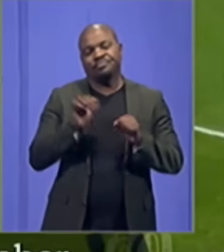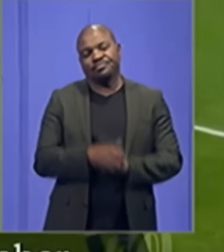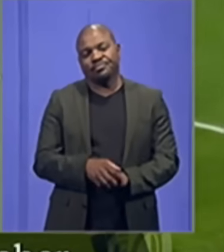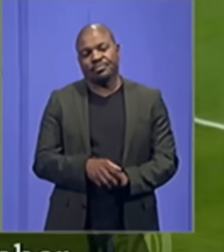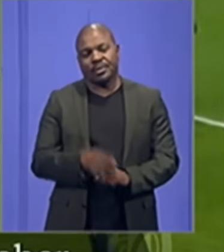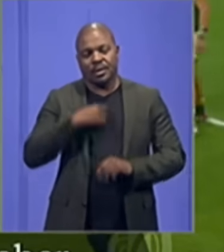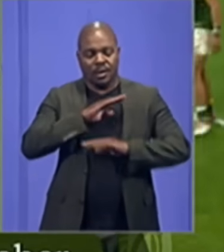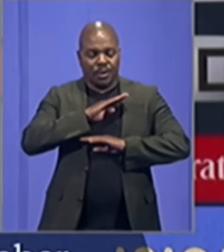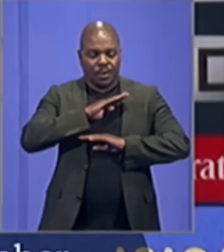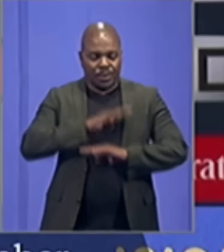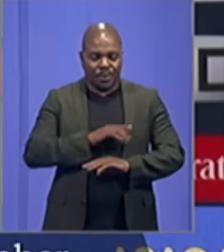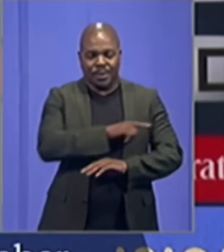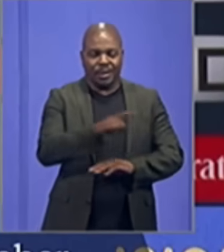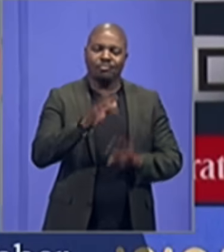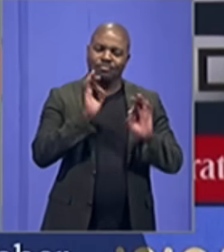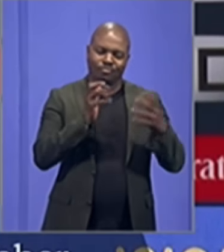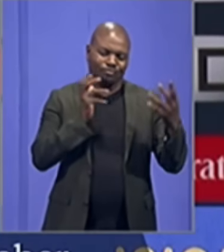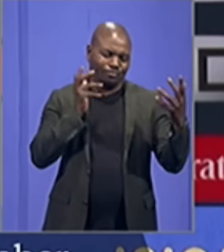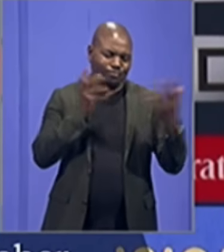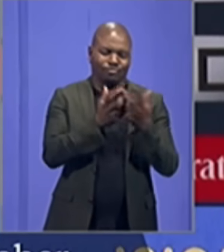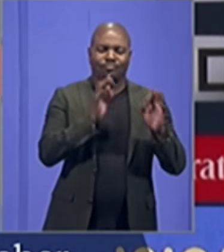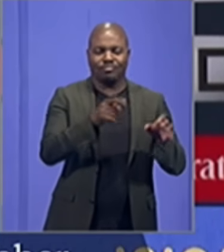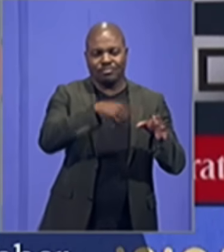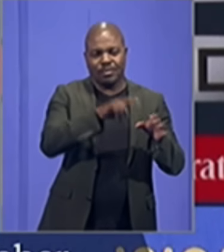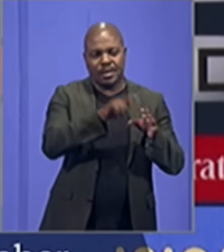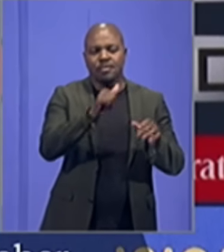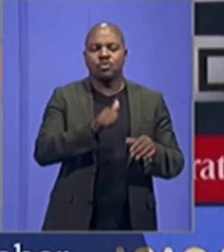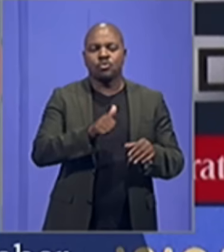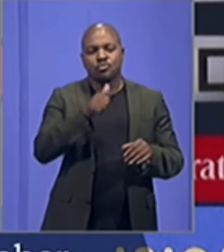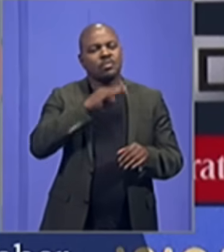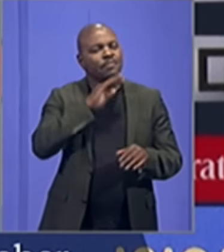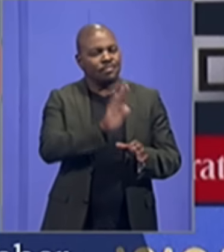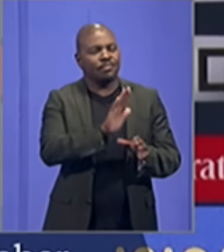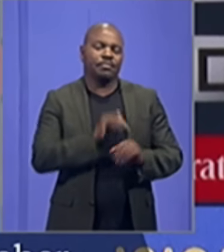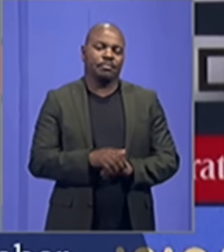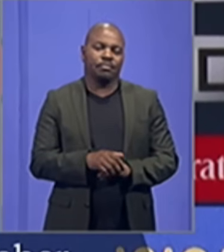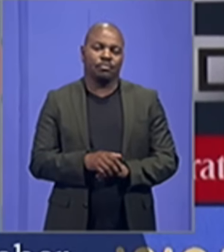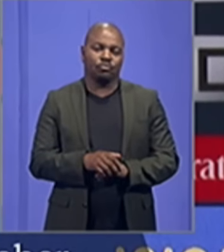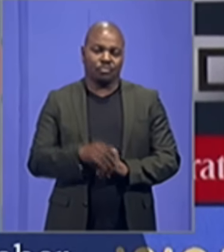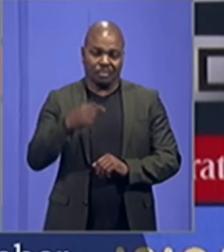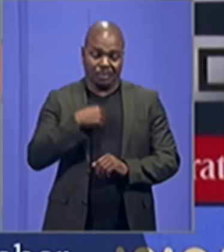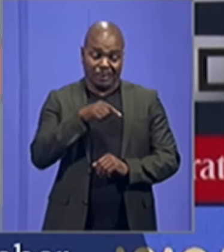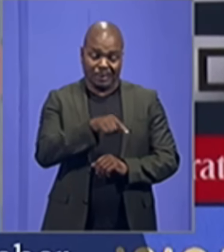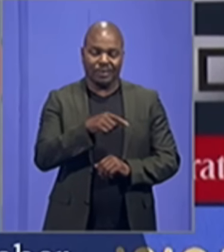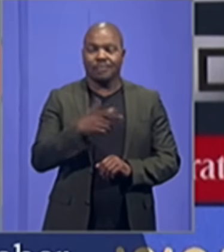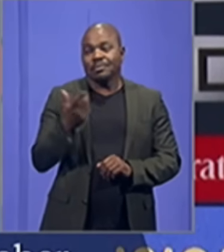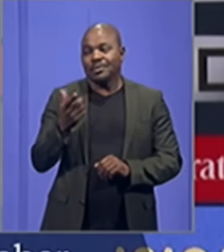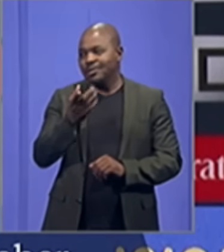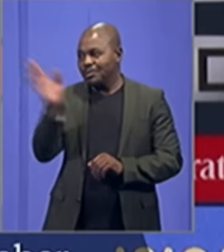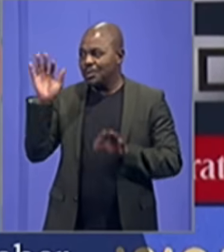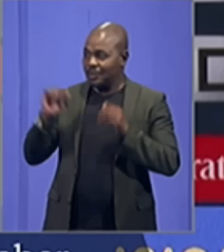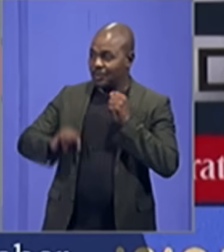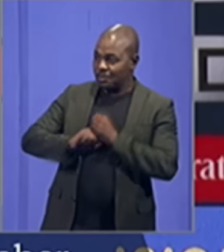I'm relieved for the players. They deserve that and they were good enough to do that. And then but this is probably for our